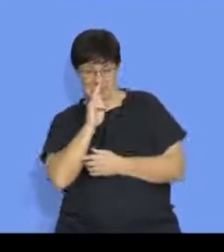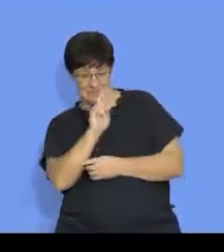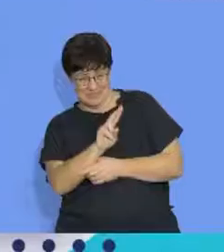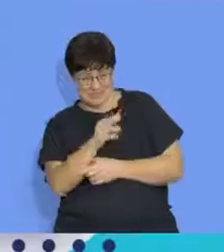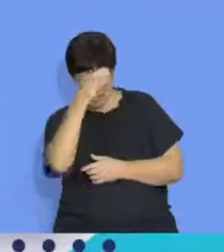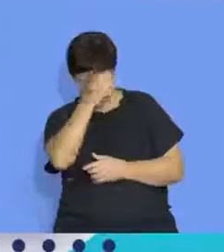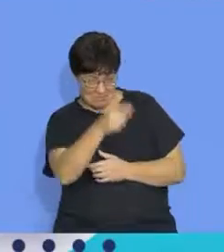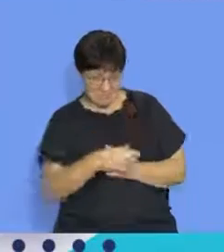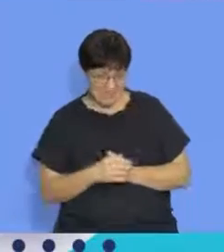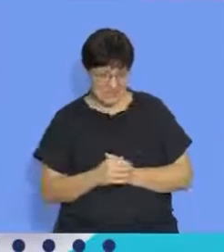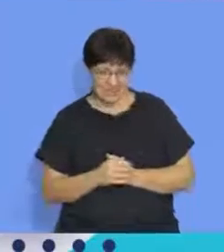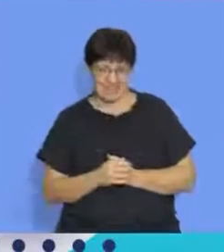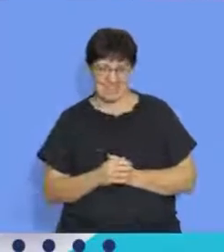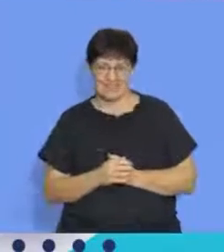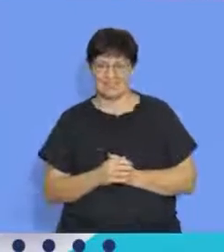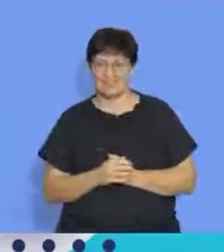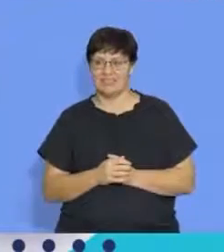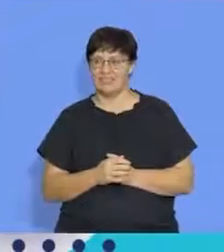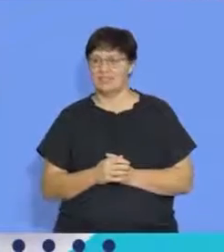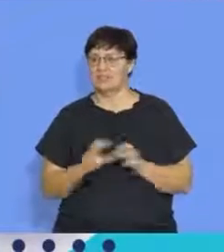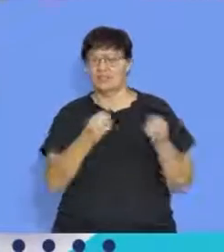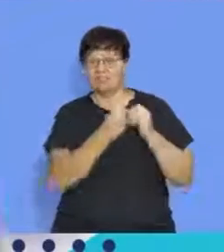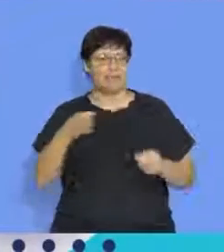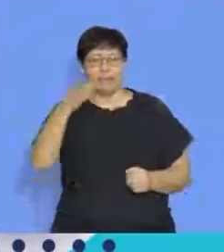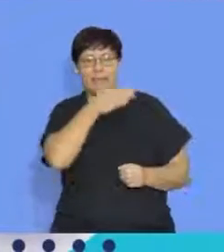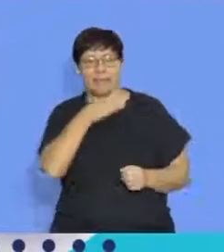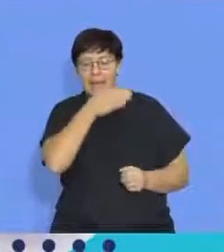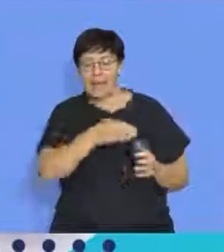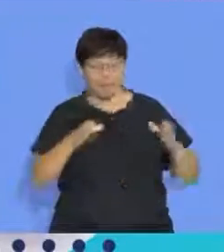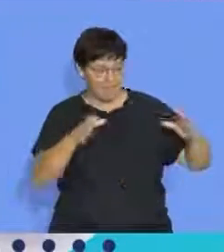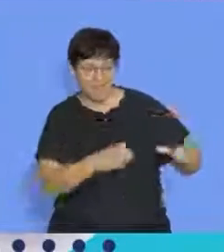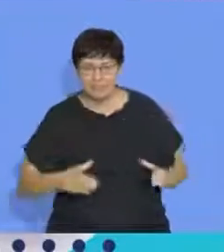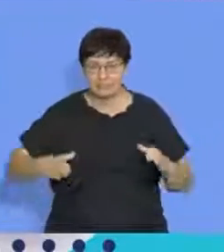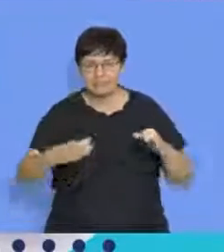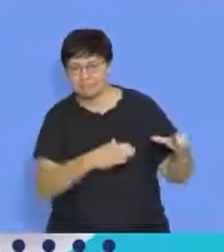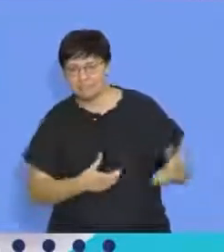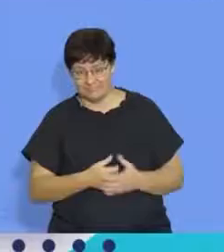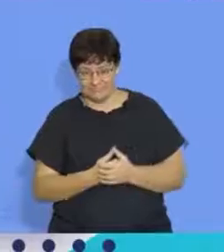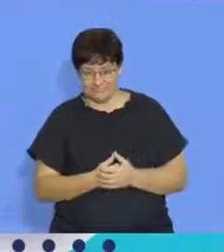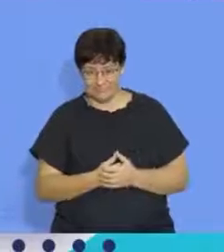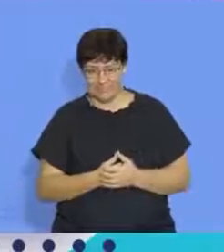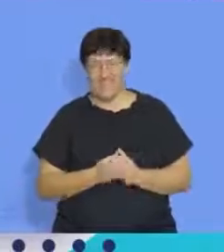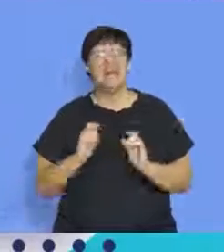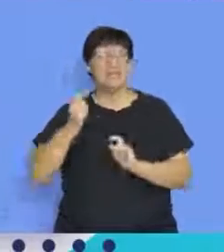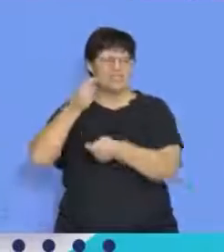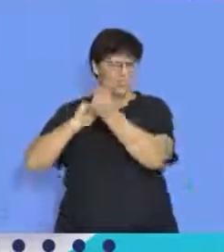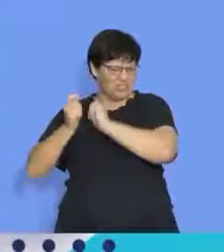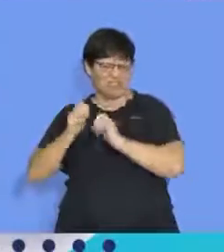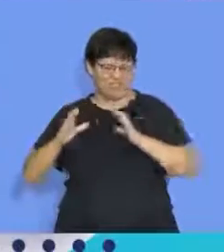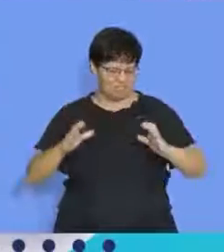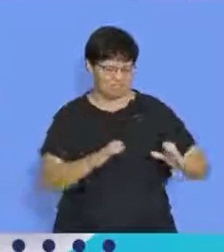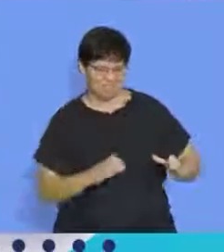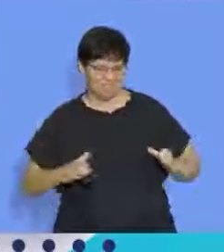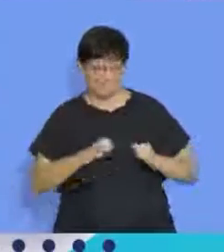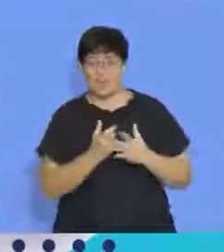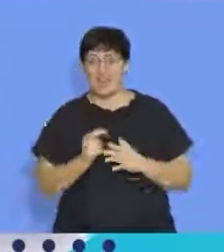concept, right? Making beer, making alcohol, right? Traditional beer. So obviously in a lot of the